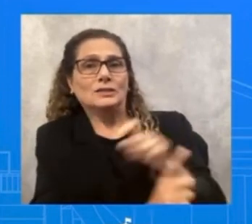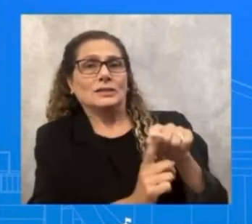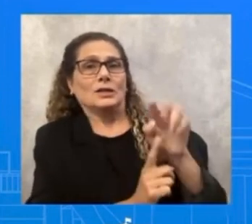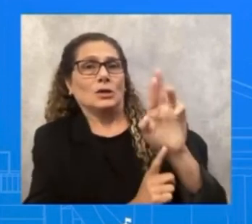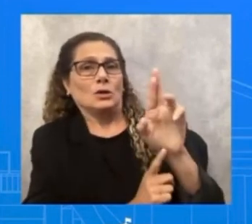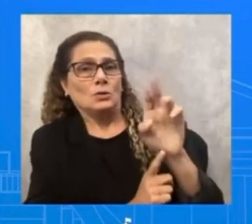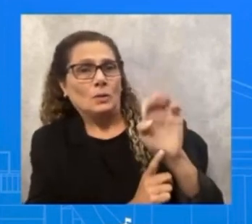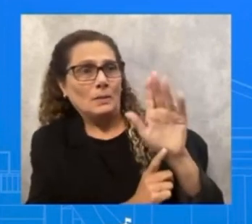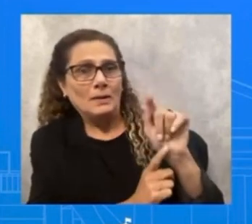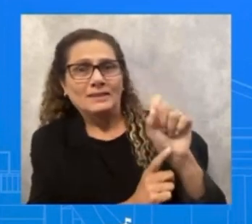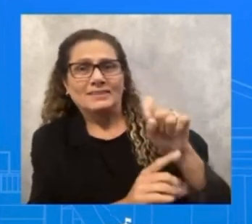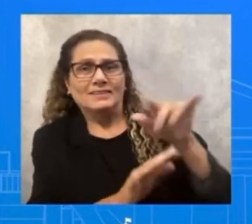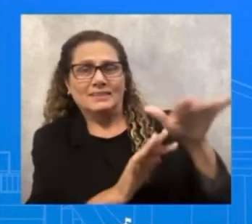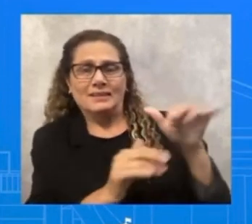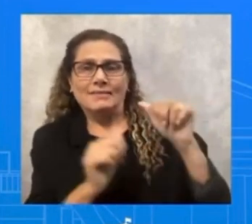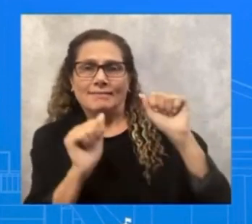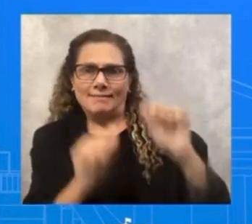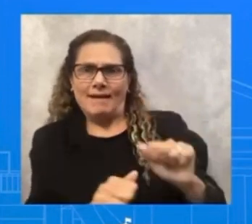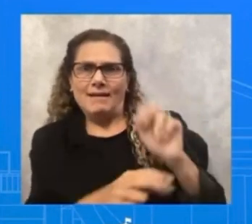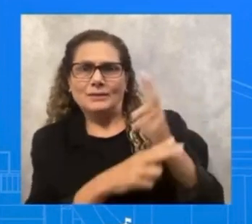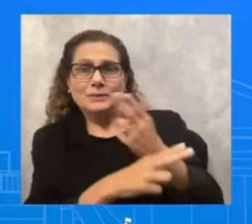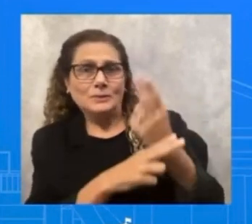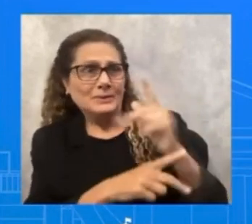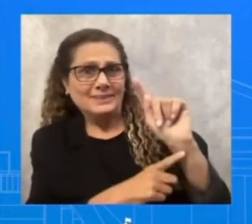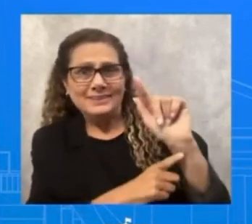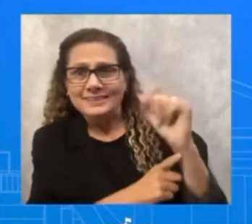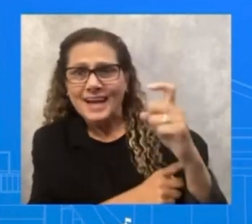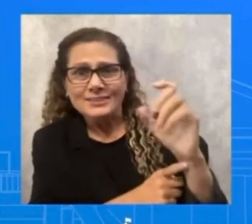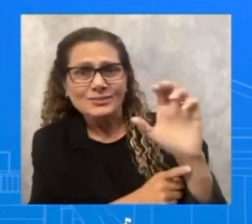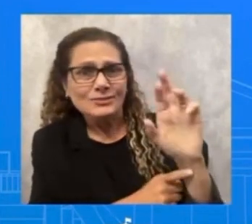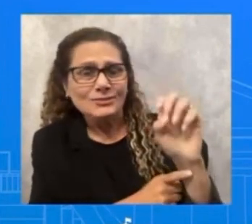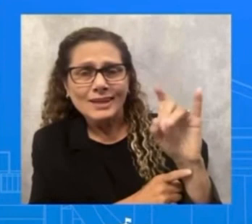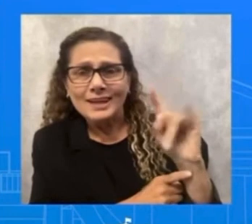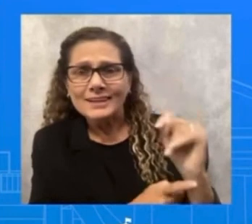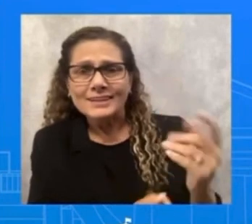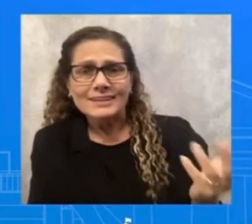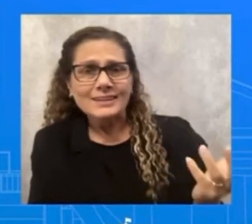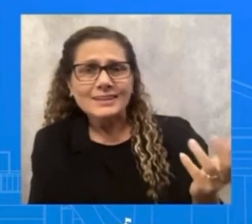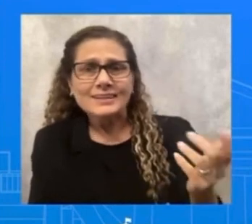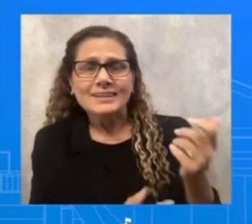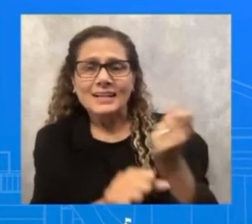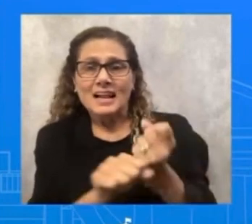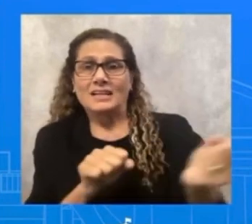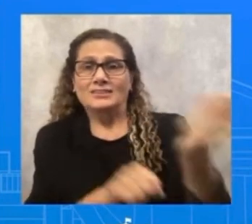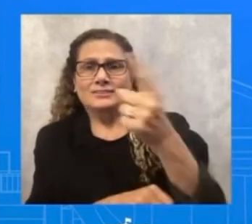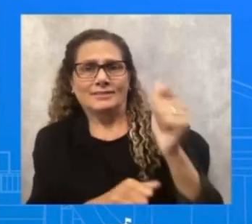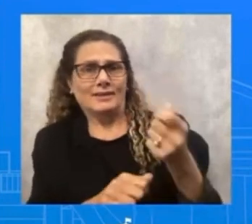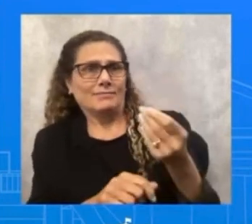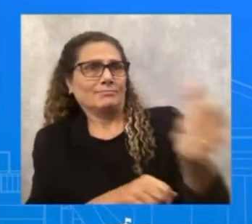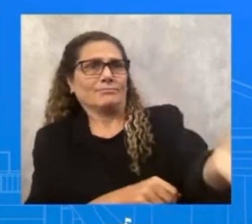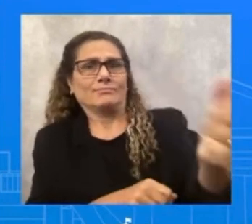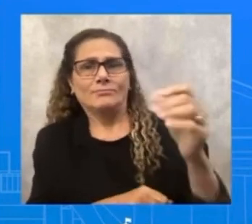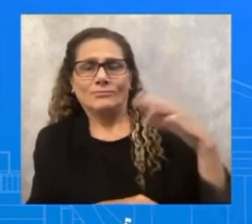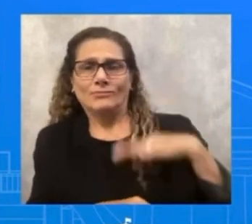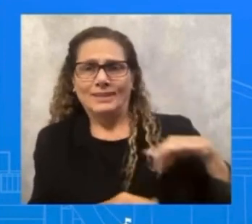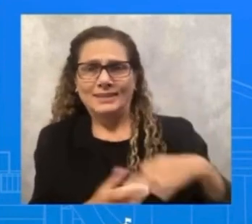tax credits when they file their taxes next year, the rebate programs that will provide